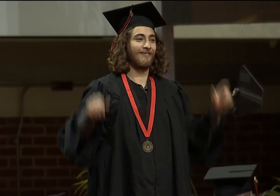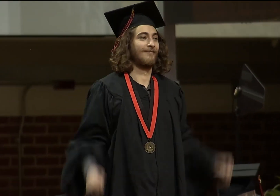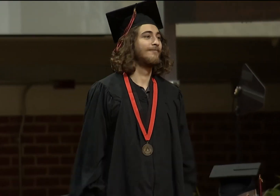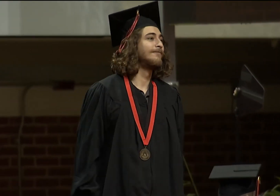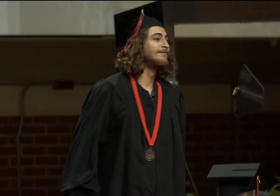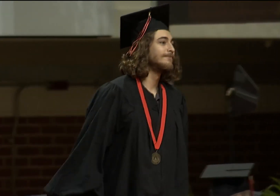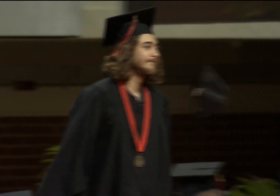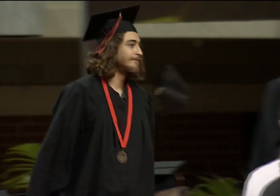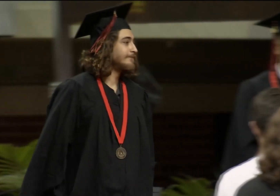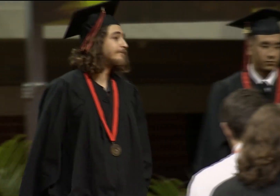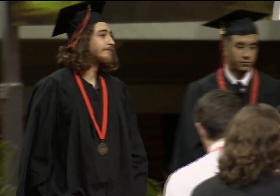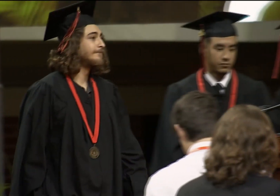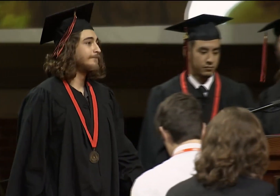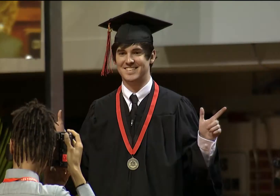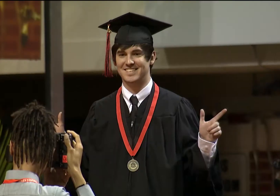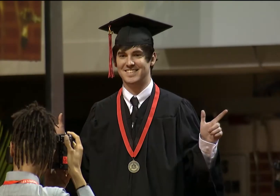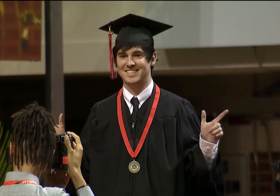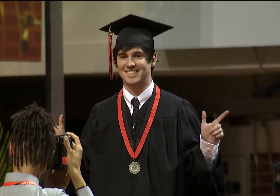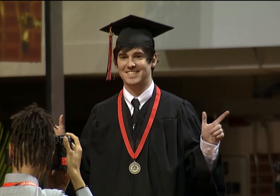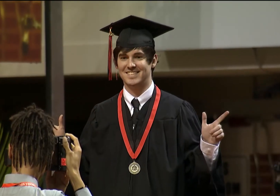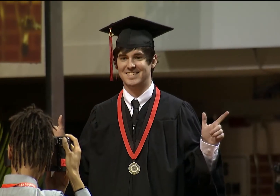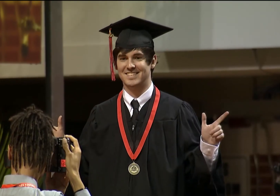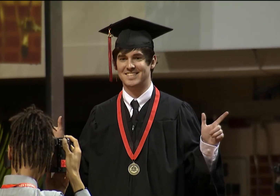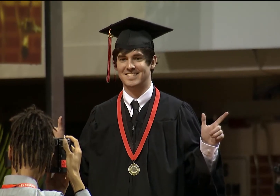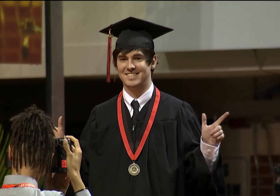Lawrence Edward McManus.